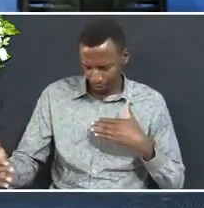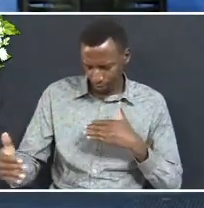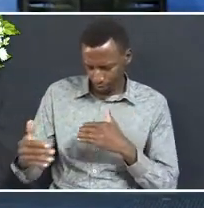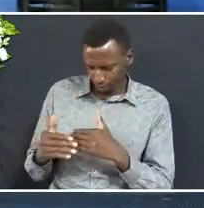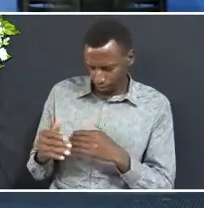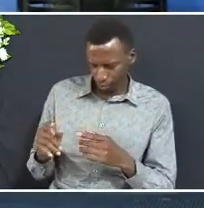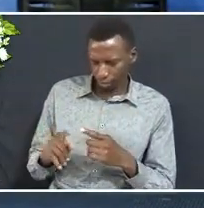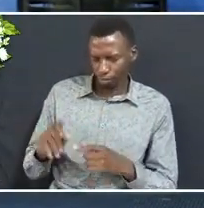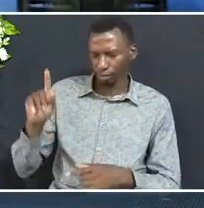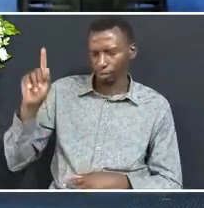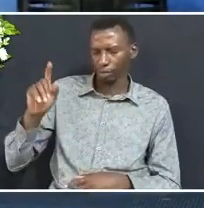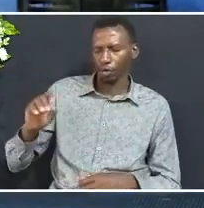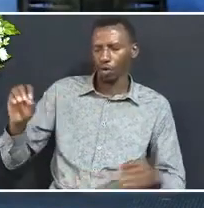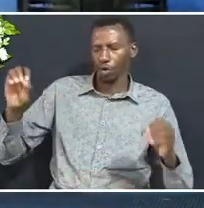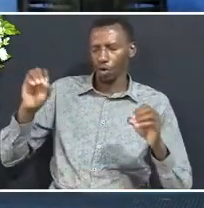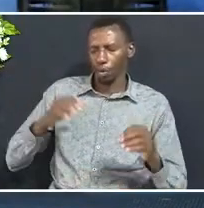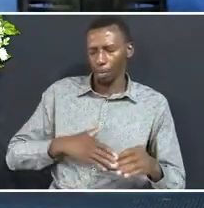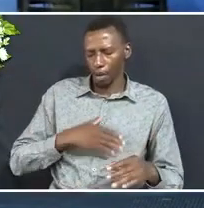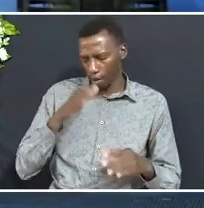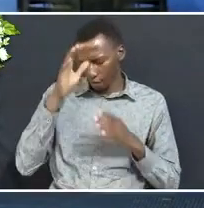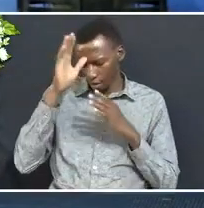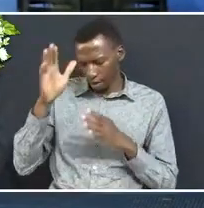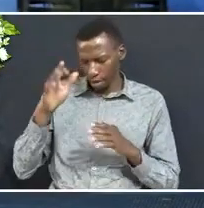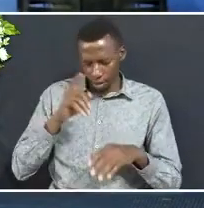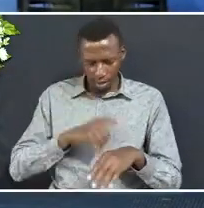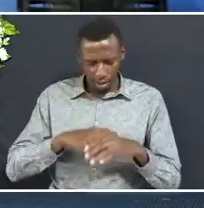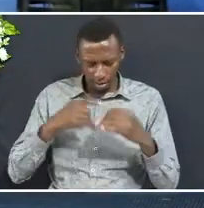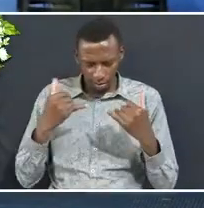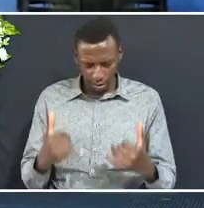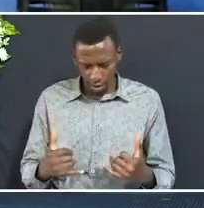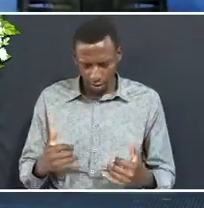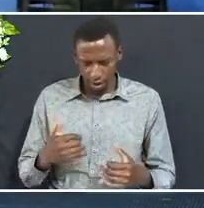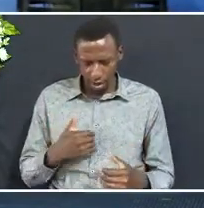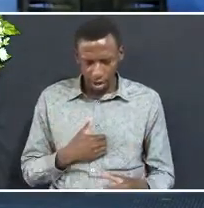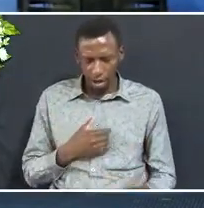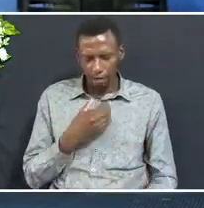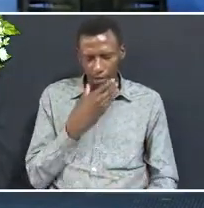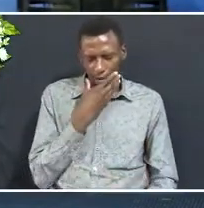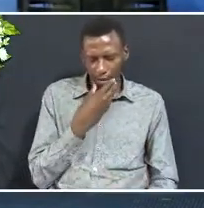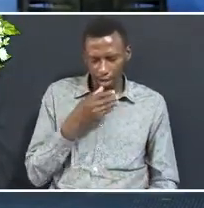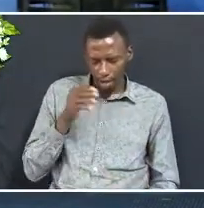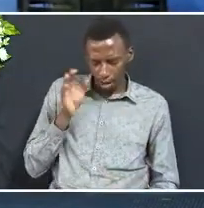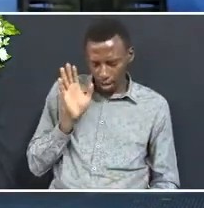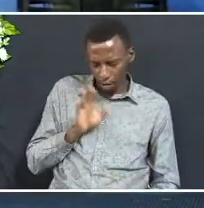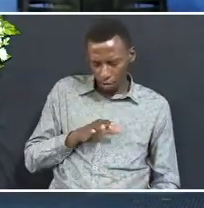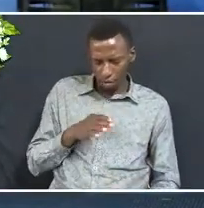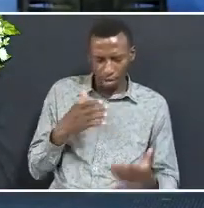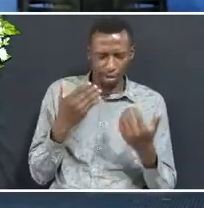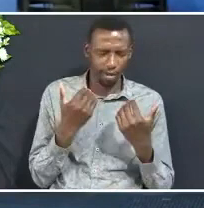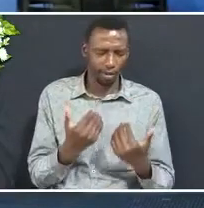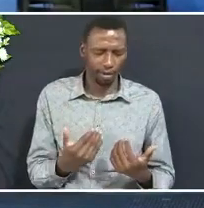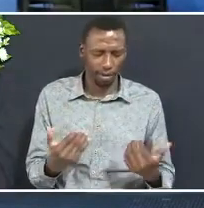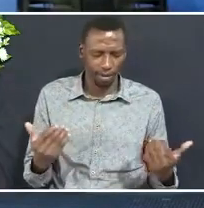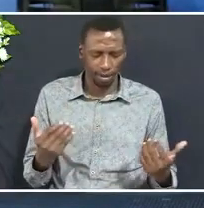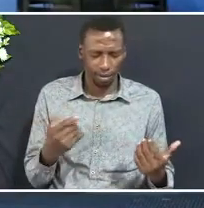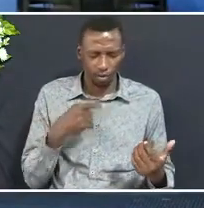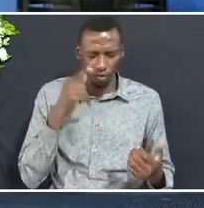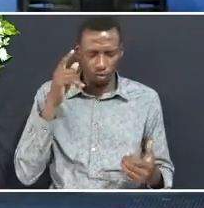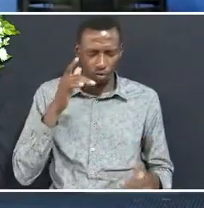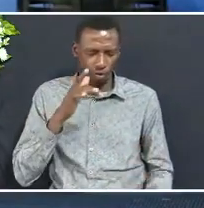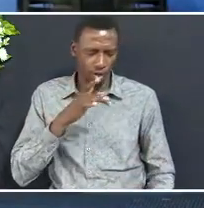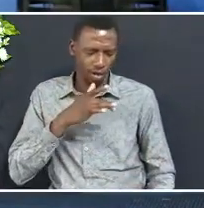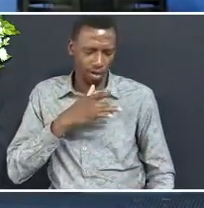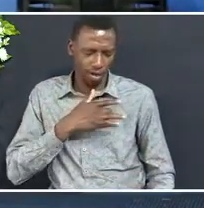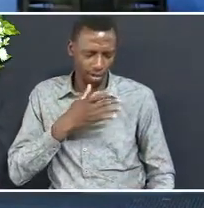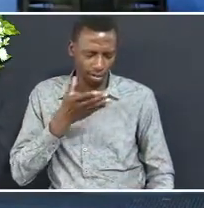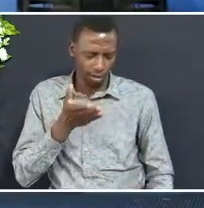my Father. This hour, there are men and women and children that you touched this